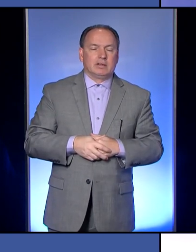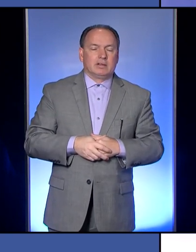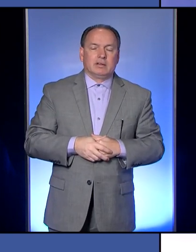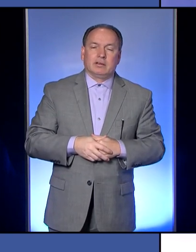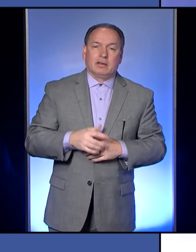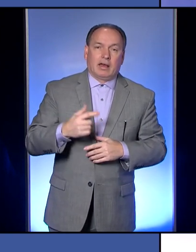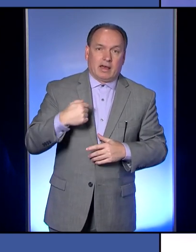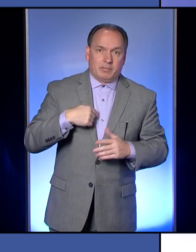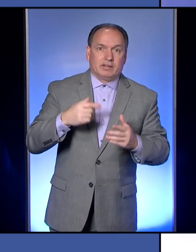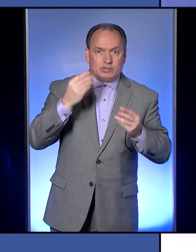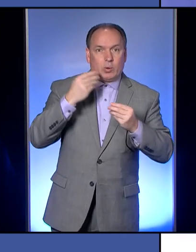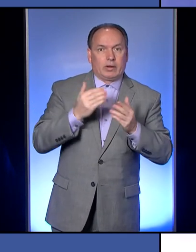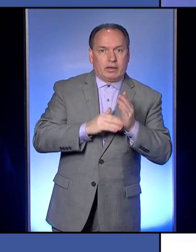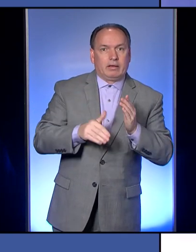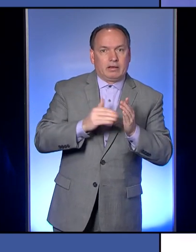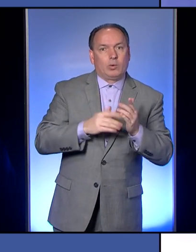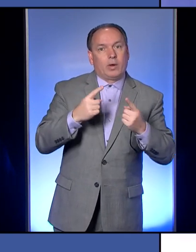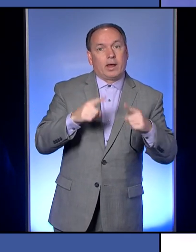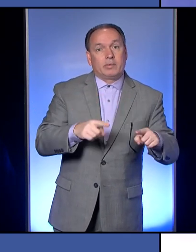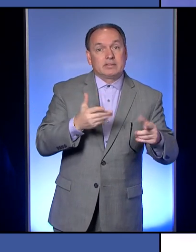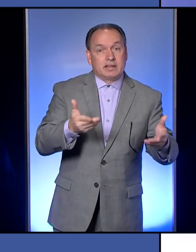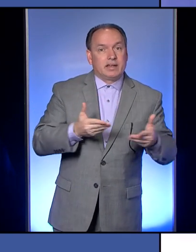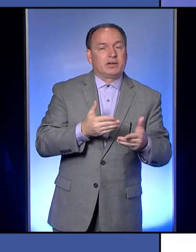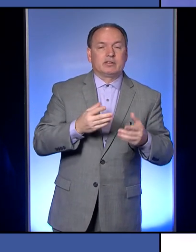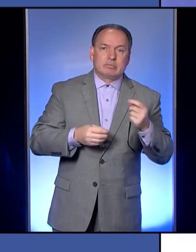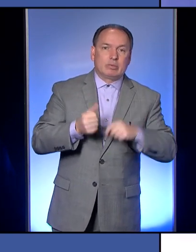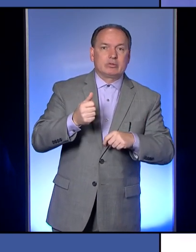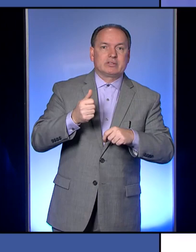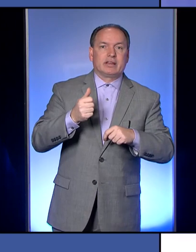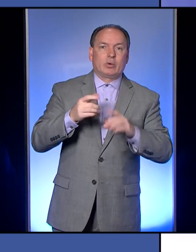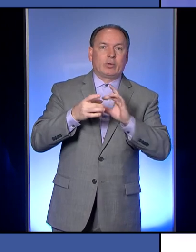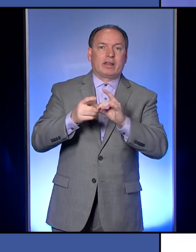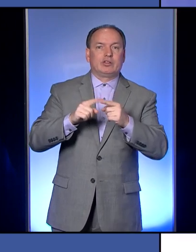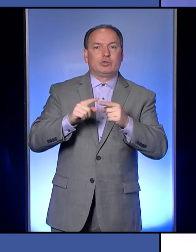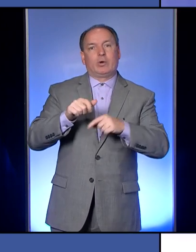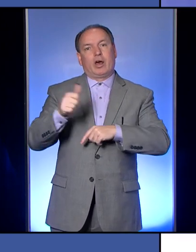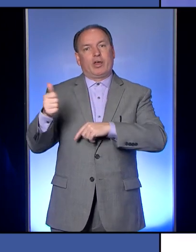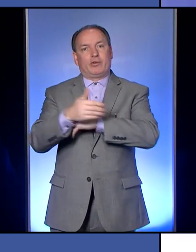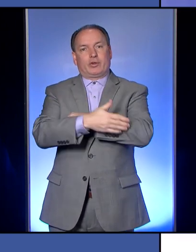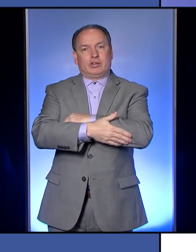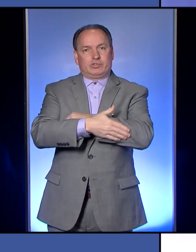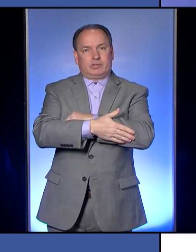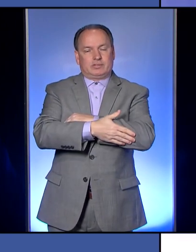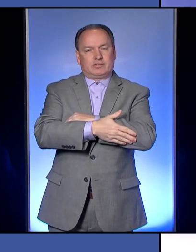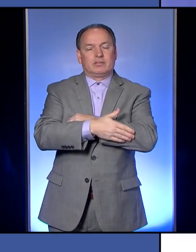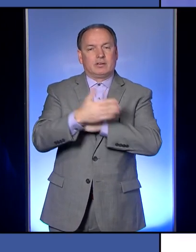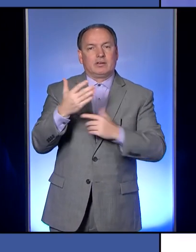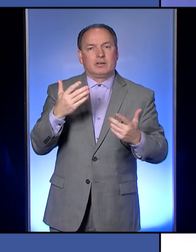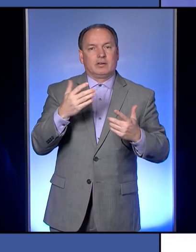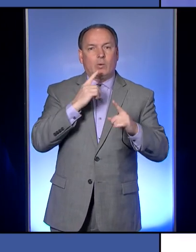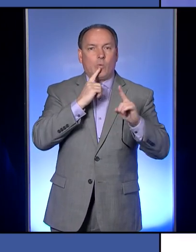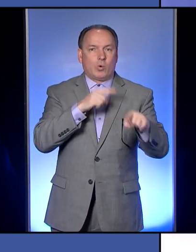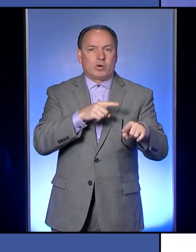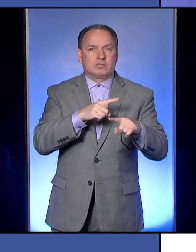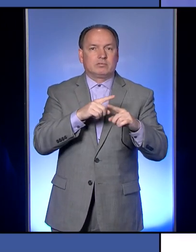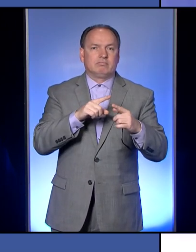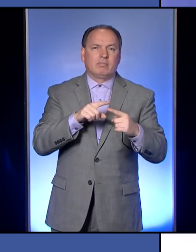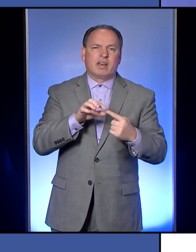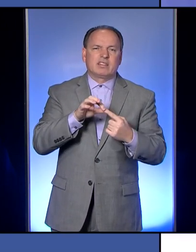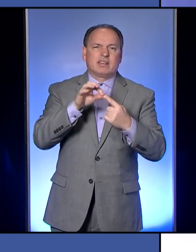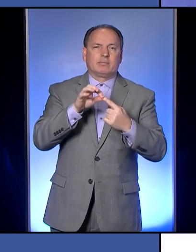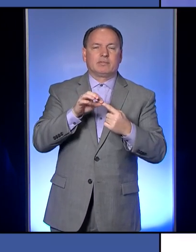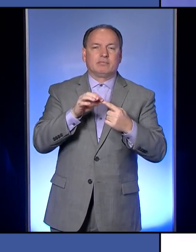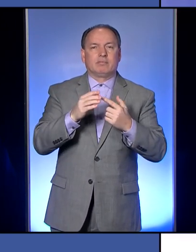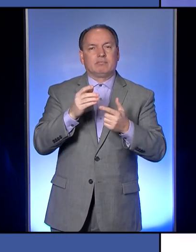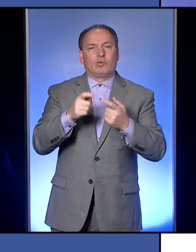been told over and over again that what happens here is mostly related to foreign orders, except for when it comes for those